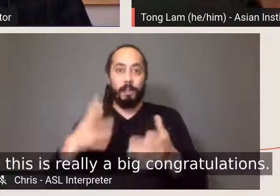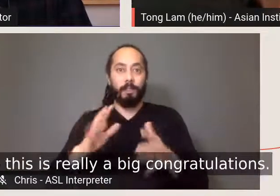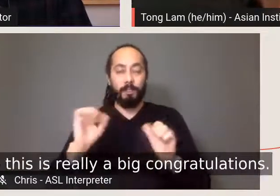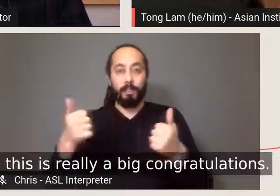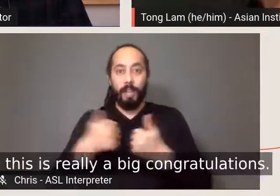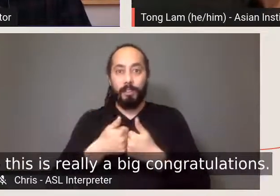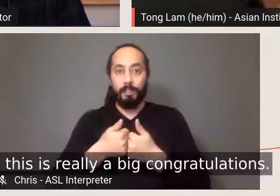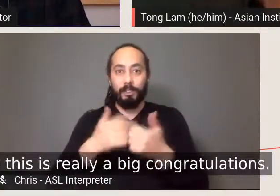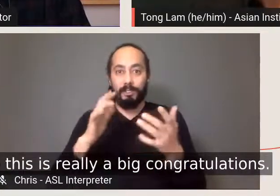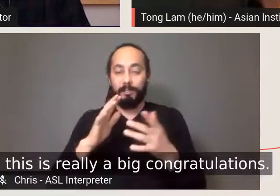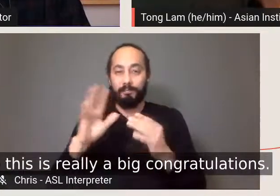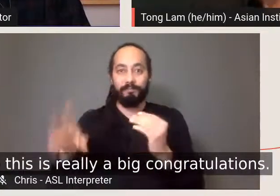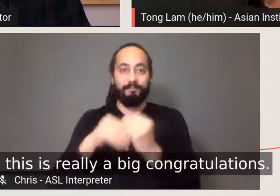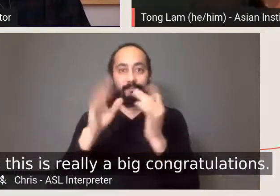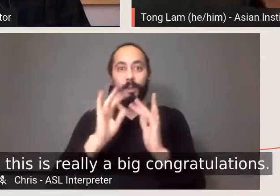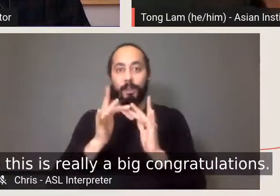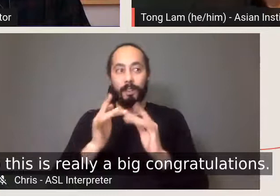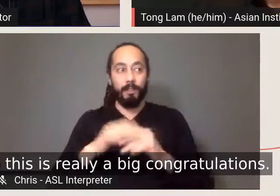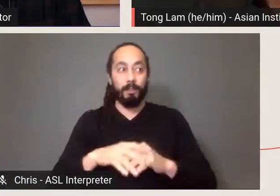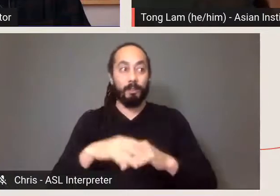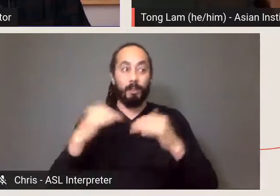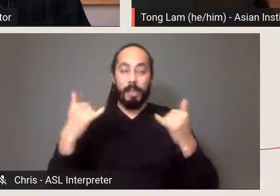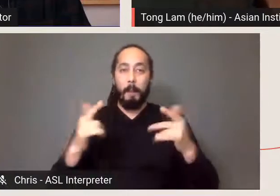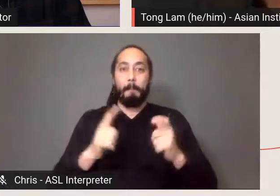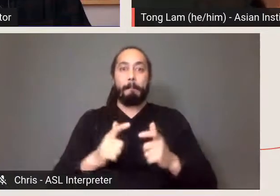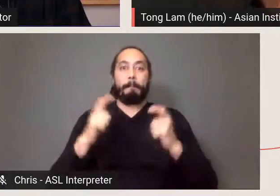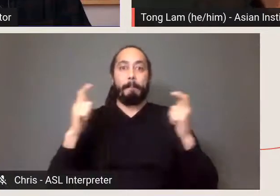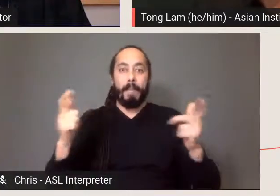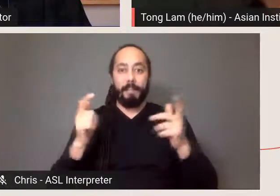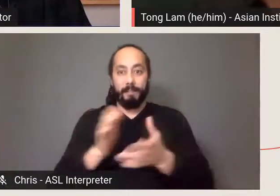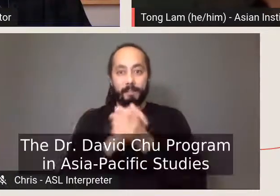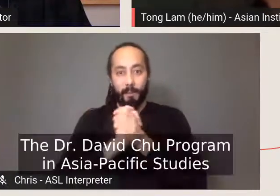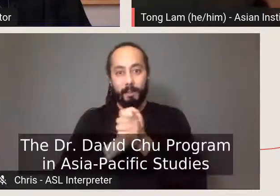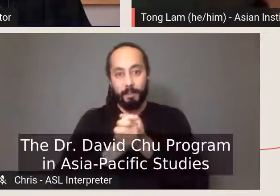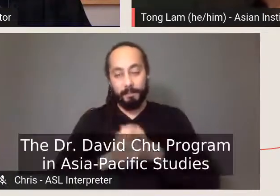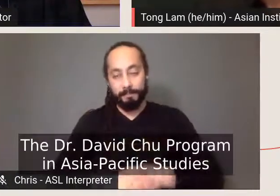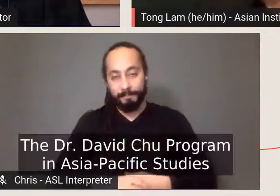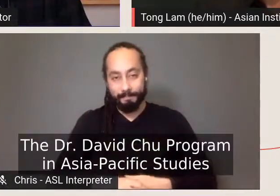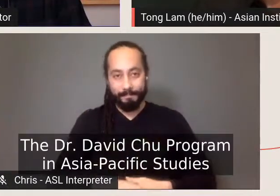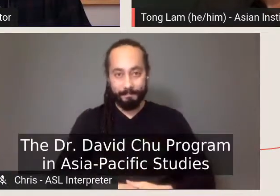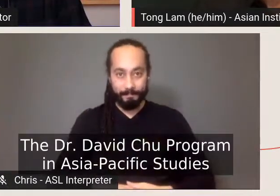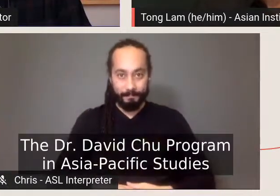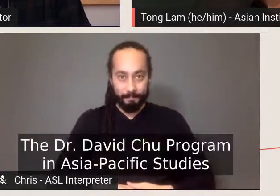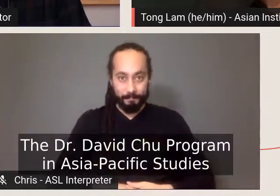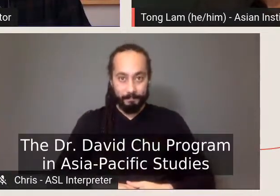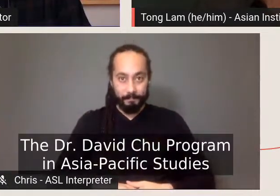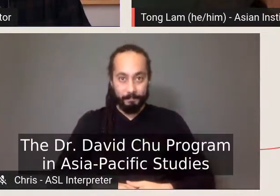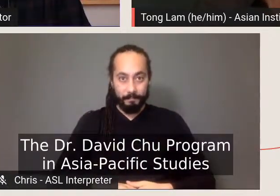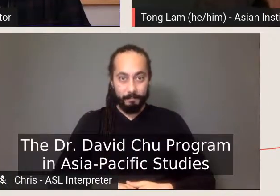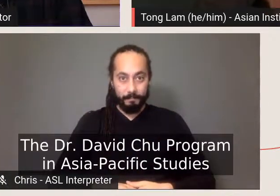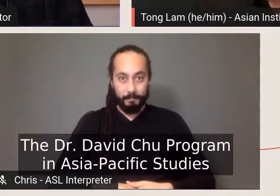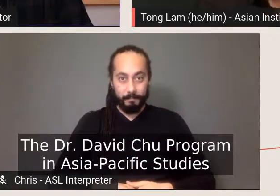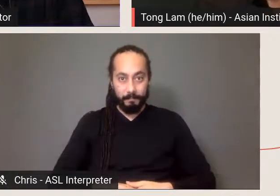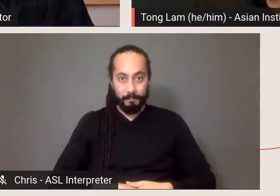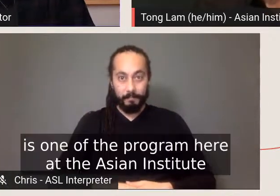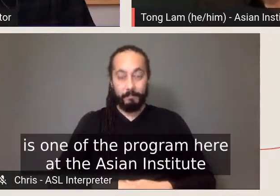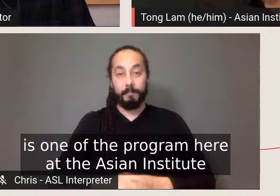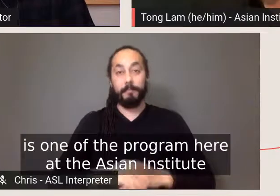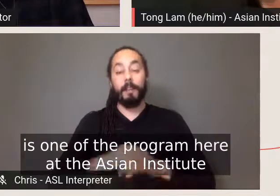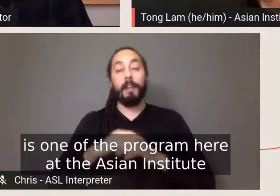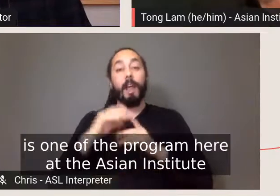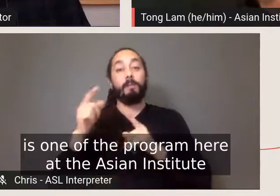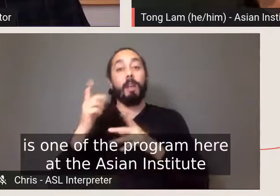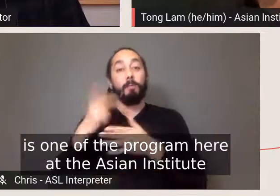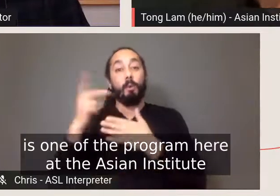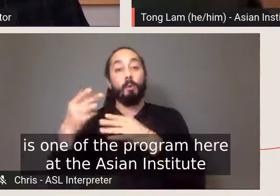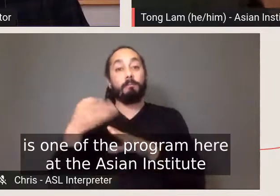online. So this is really a big congratulations. The Dr. David Chu program in Asia Pacific Studies is one of